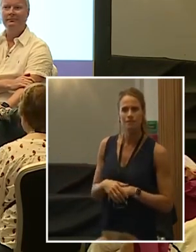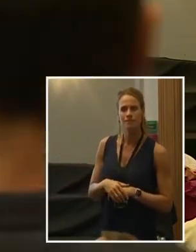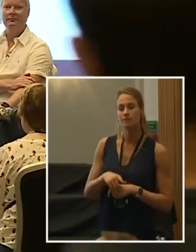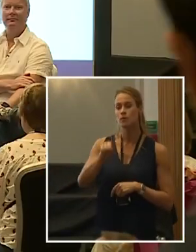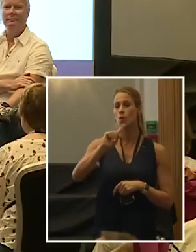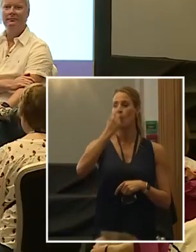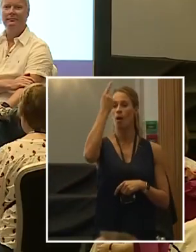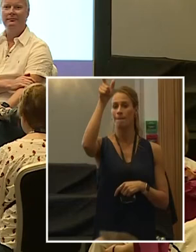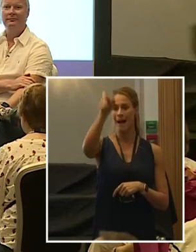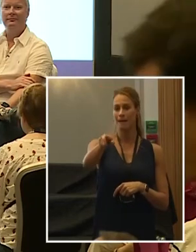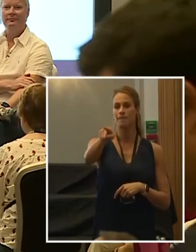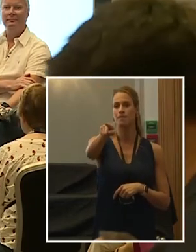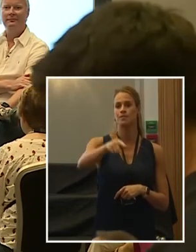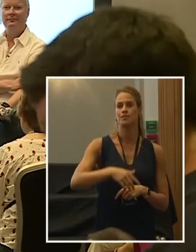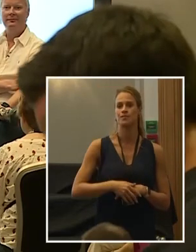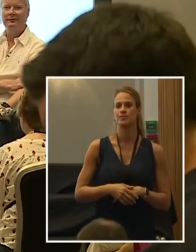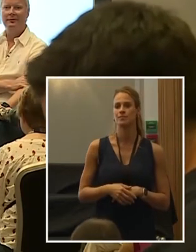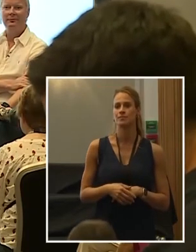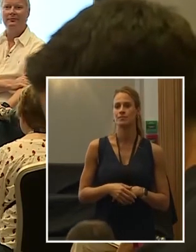One at the back and one in the middle.